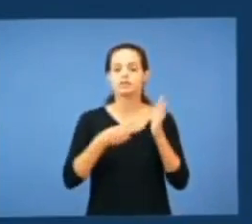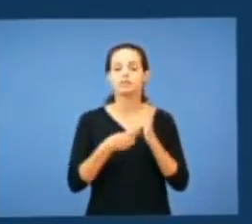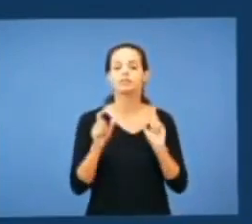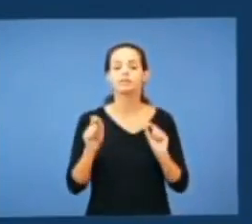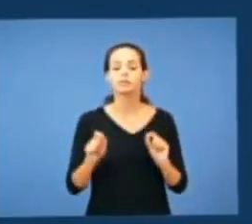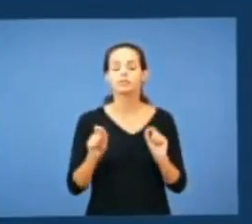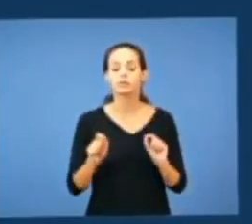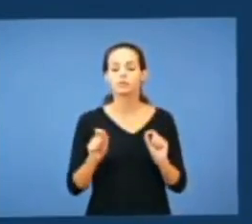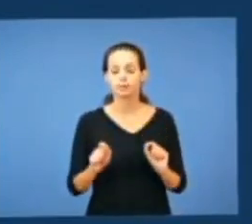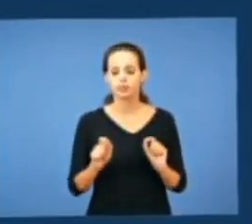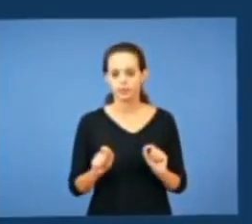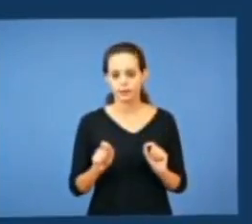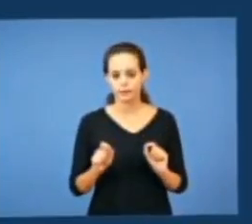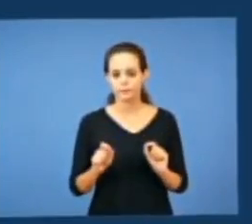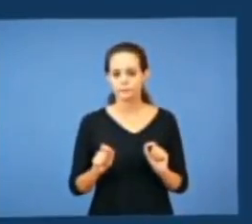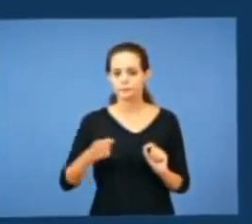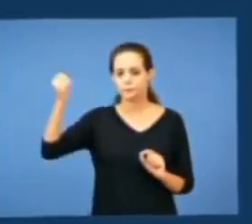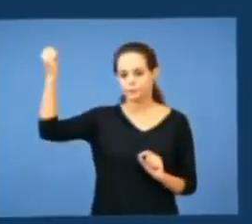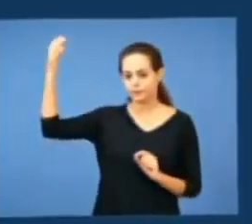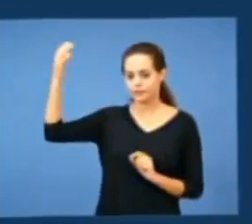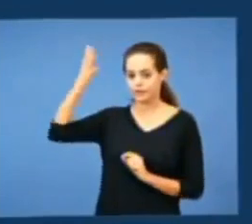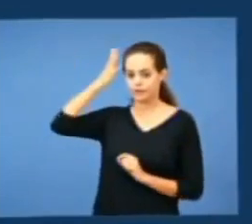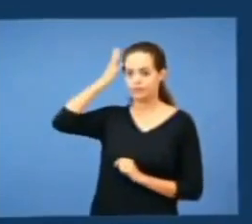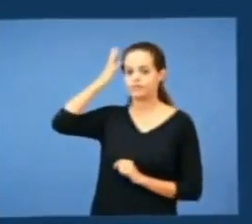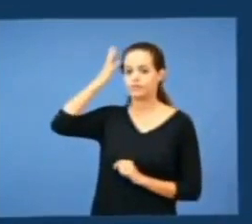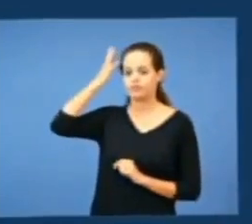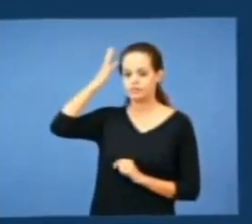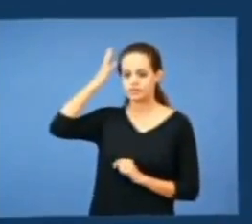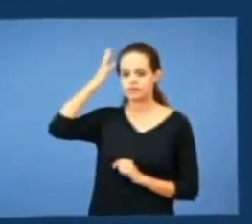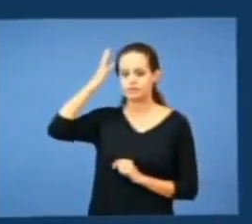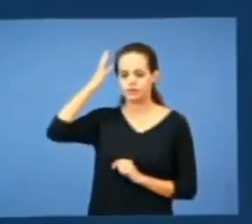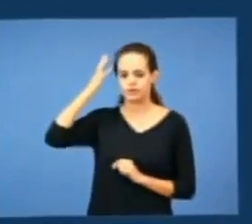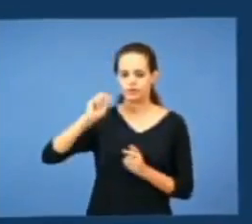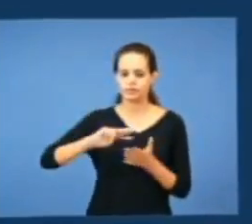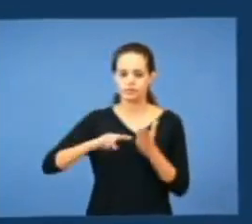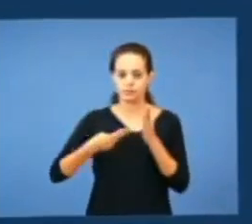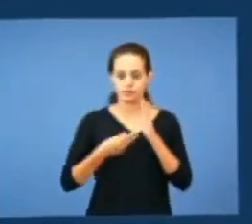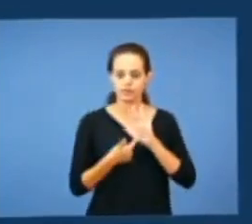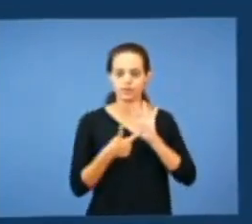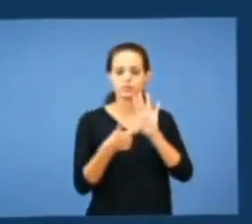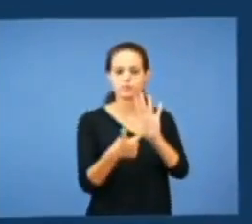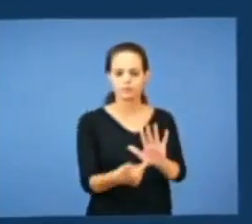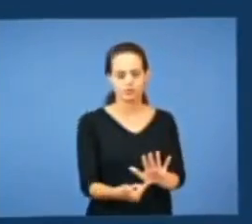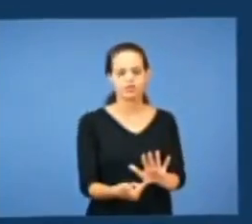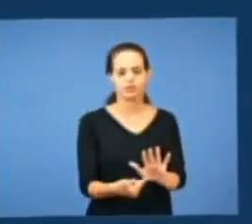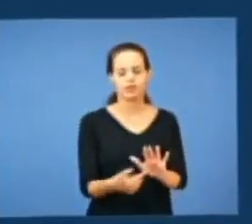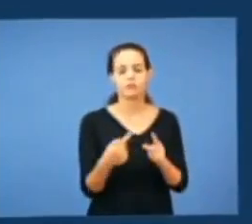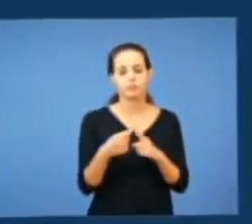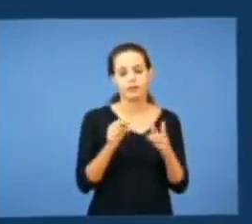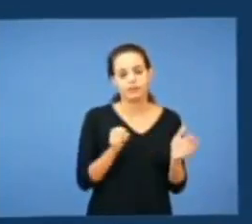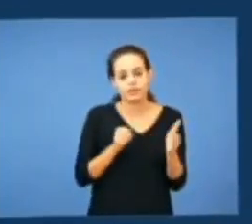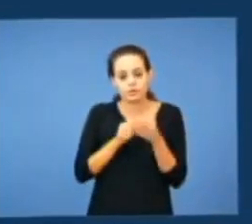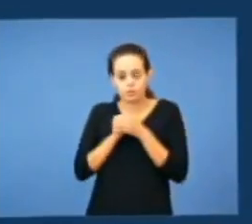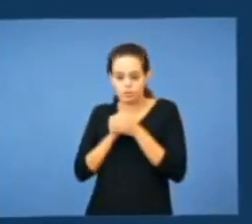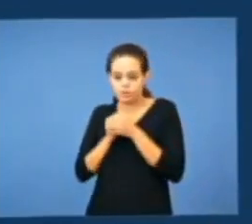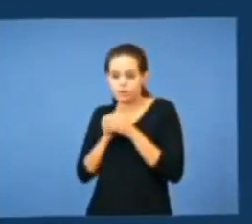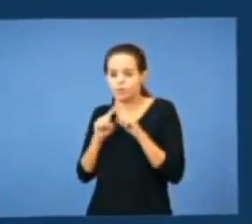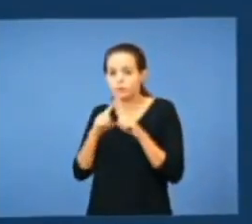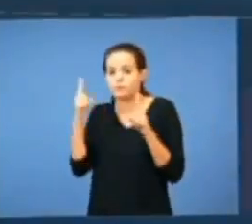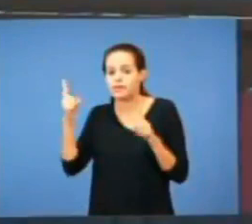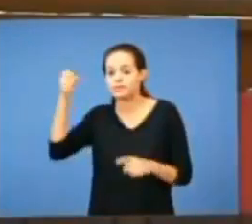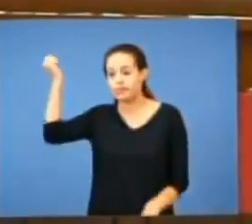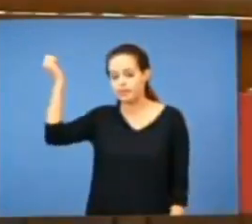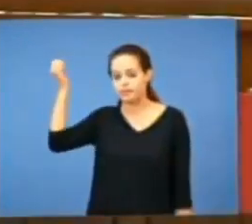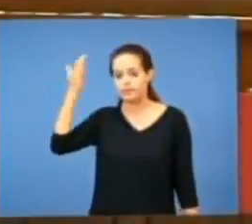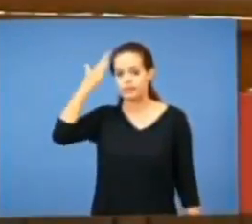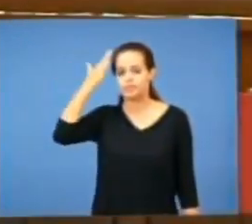words, revelation speaks to bring to light. So what is in the book was hidden away. But now you